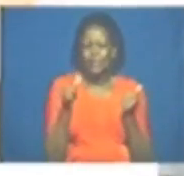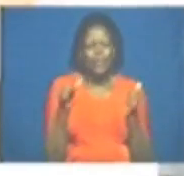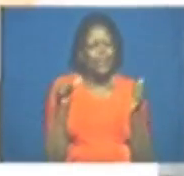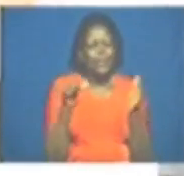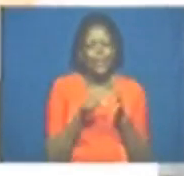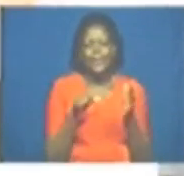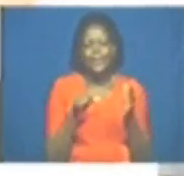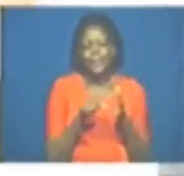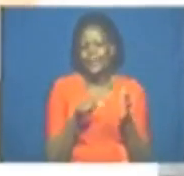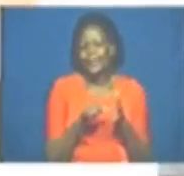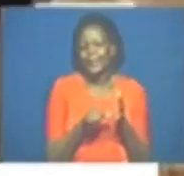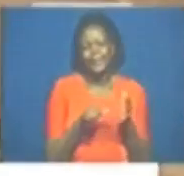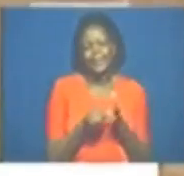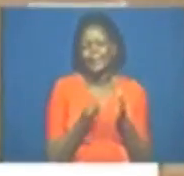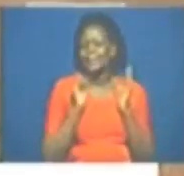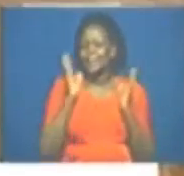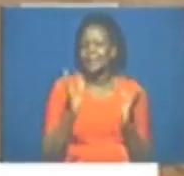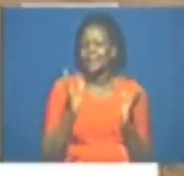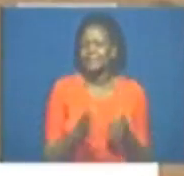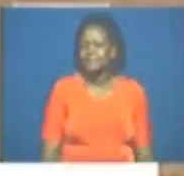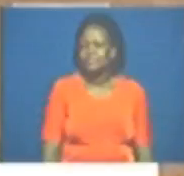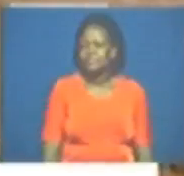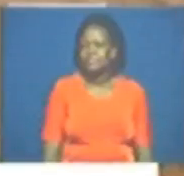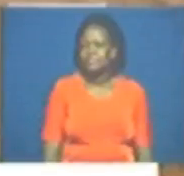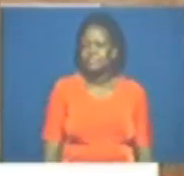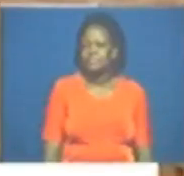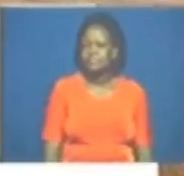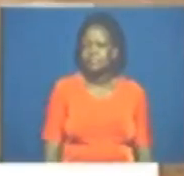a humanitarian disaster.